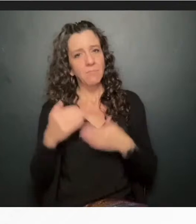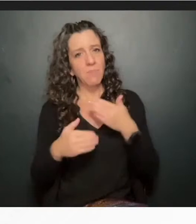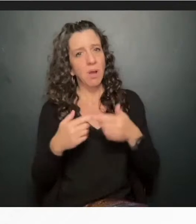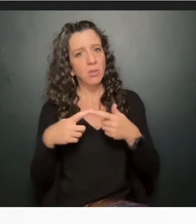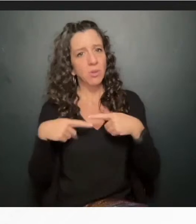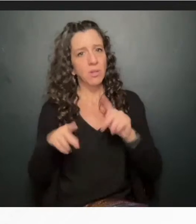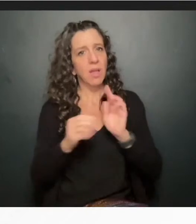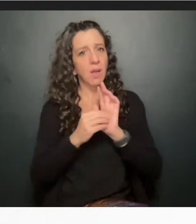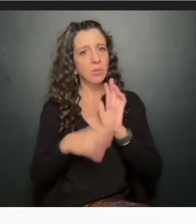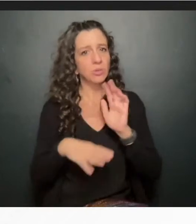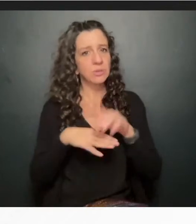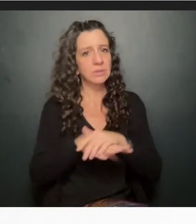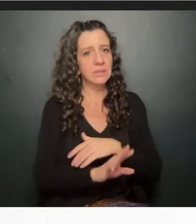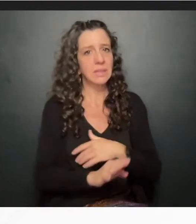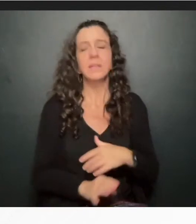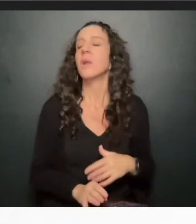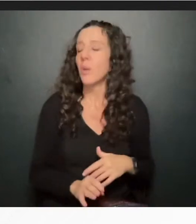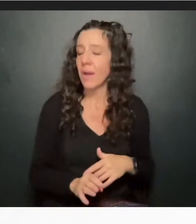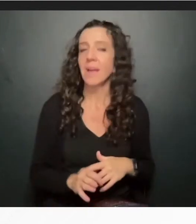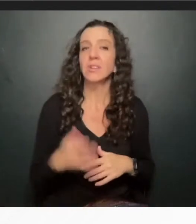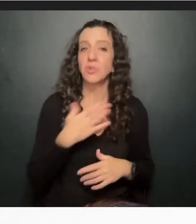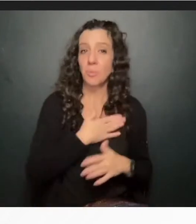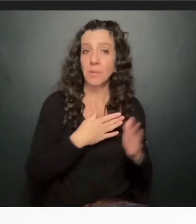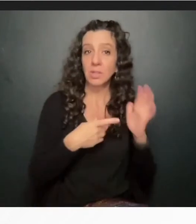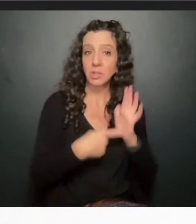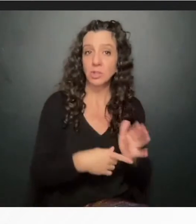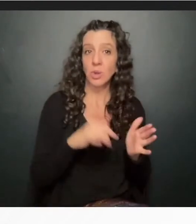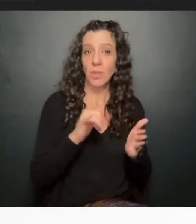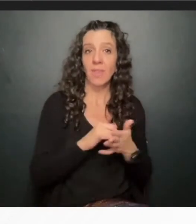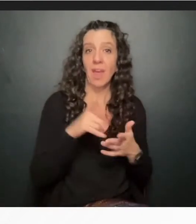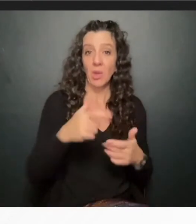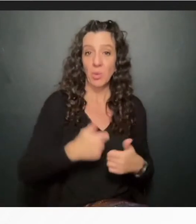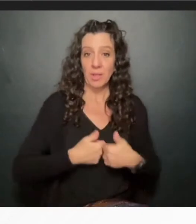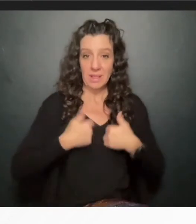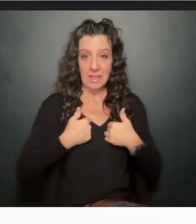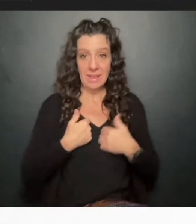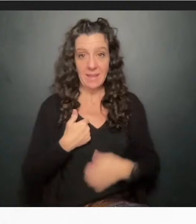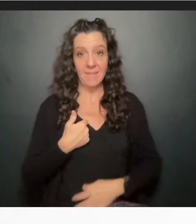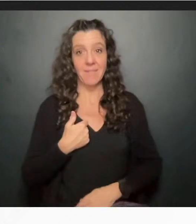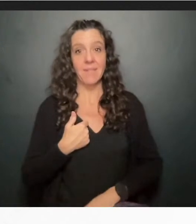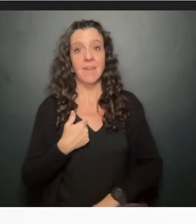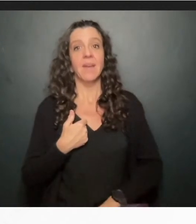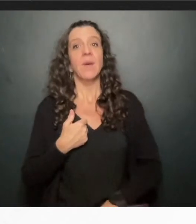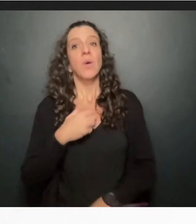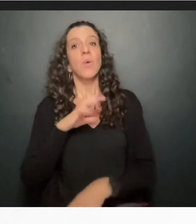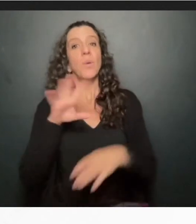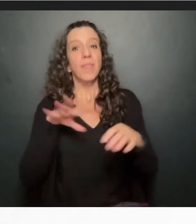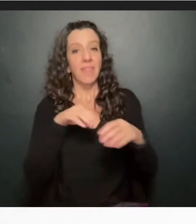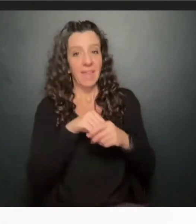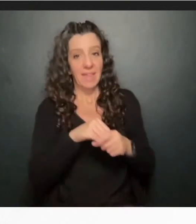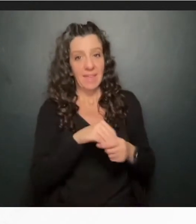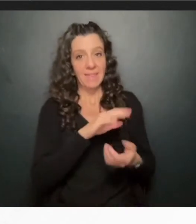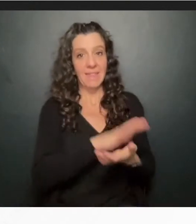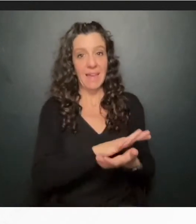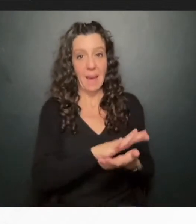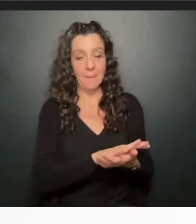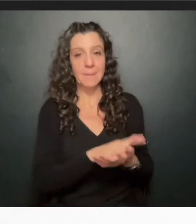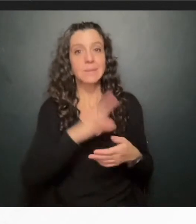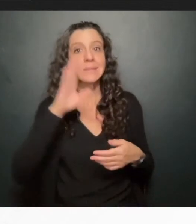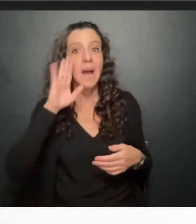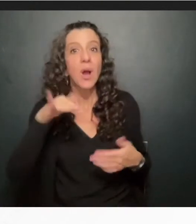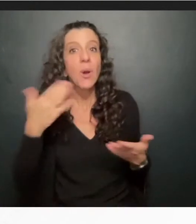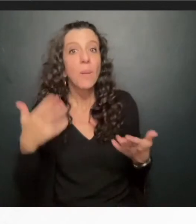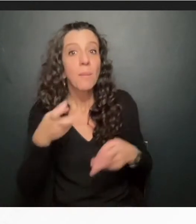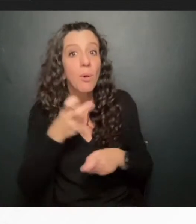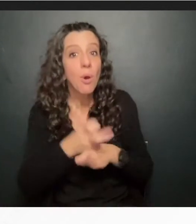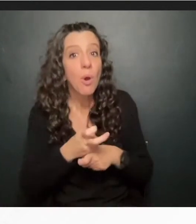in. So please show that you live within the campus. And I know that may be difficult. We